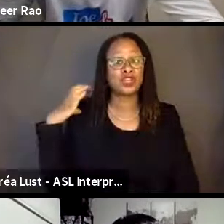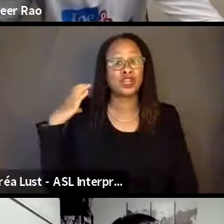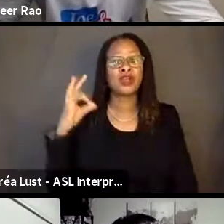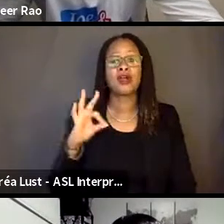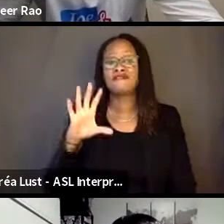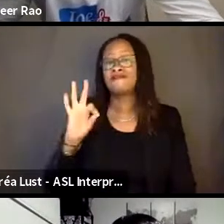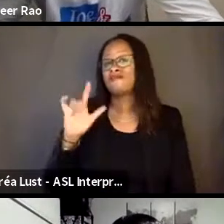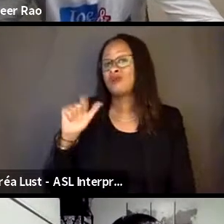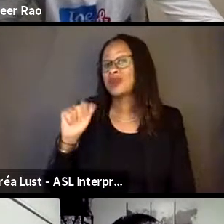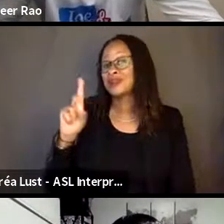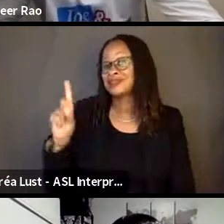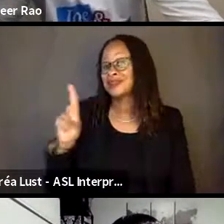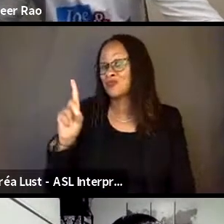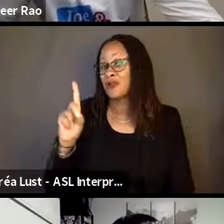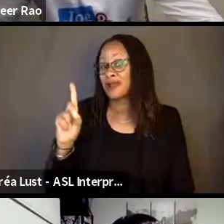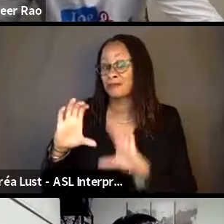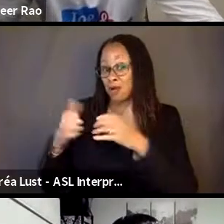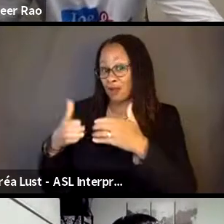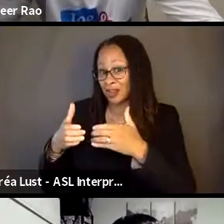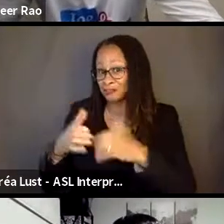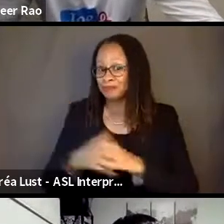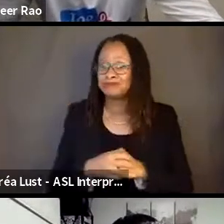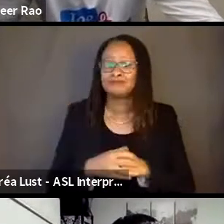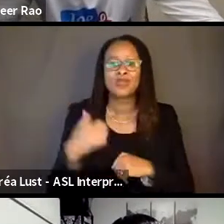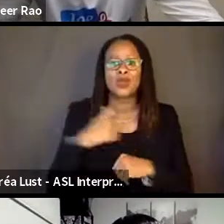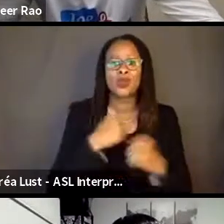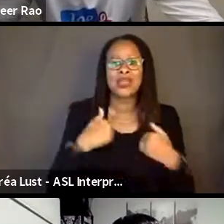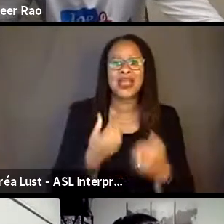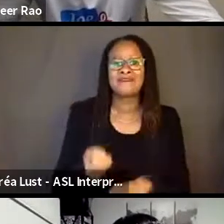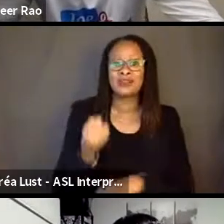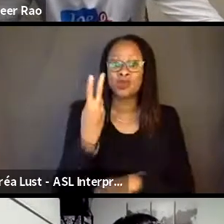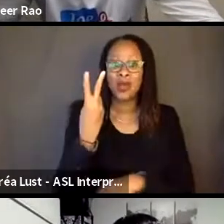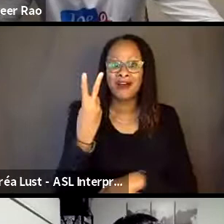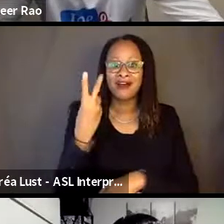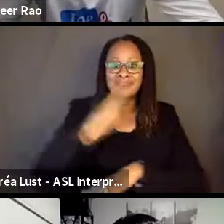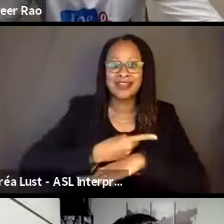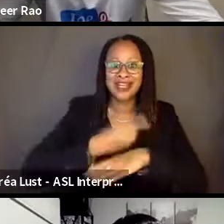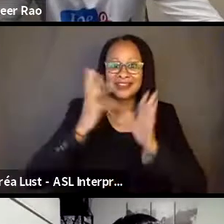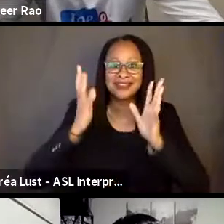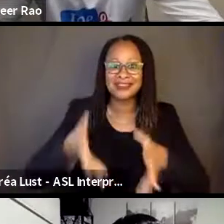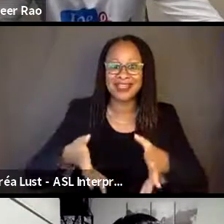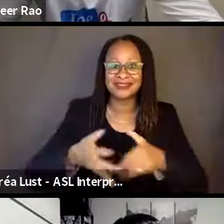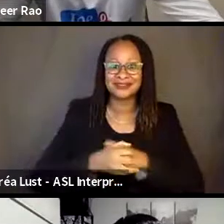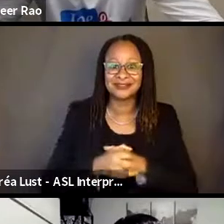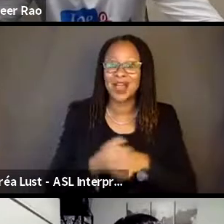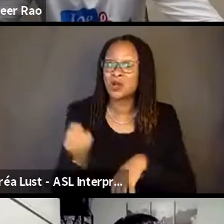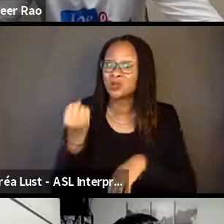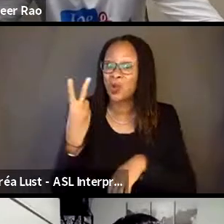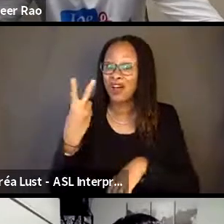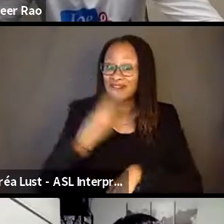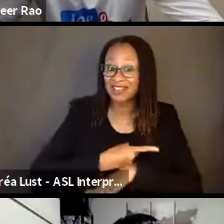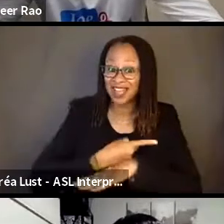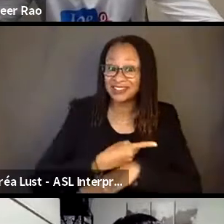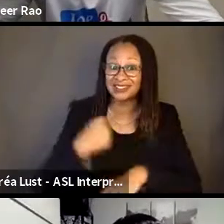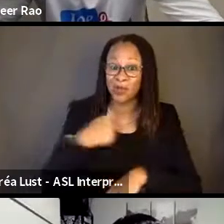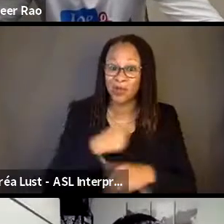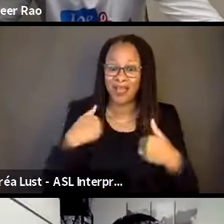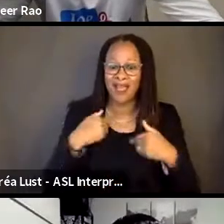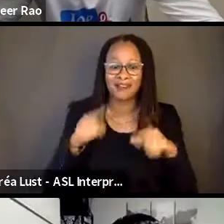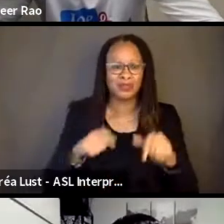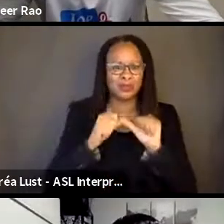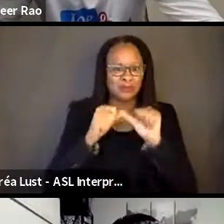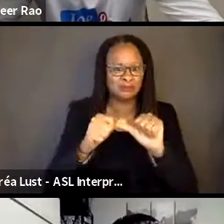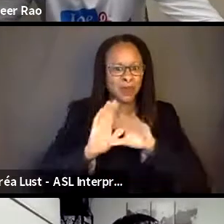Florida Democratic Party. We've got 12 days left. That is 12 days that we have to keep